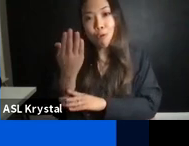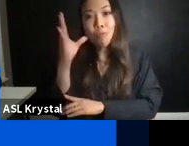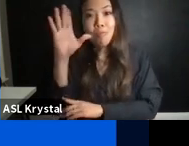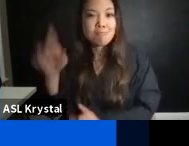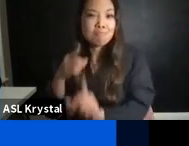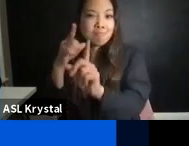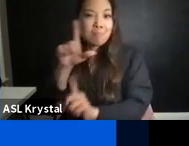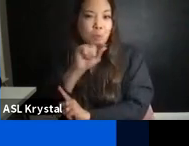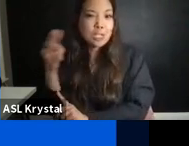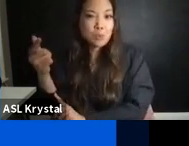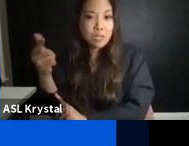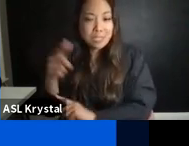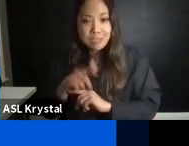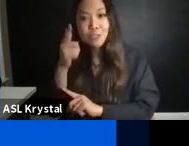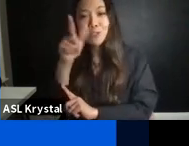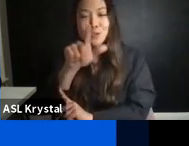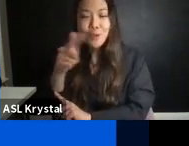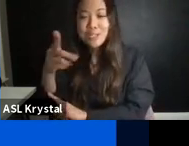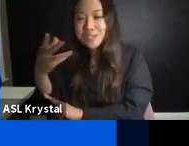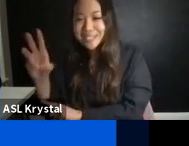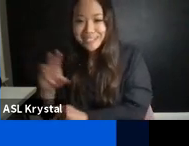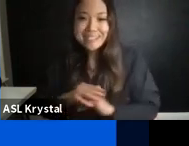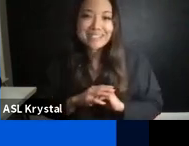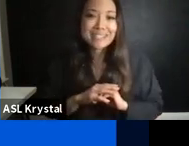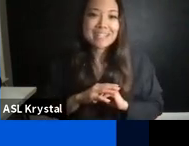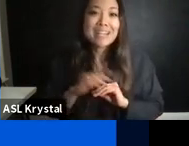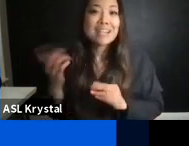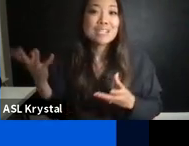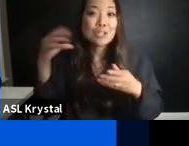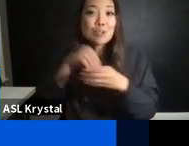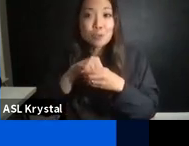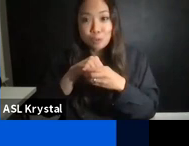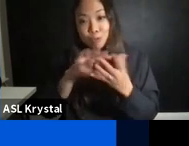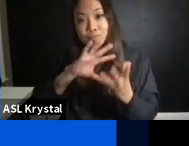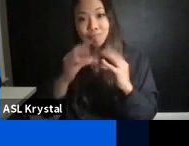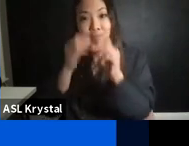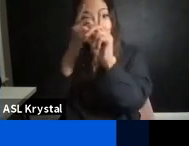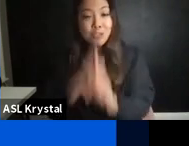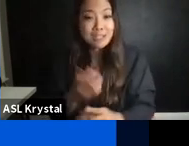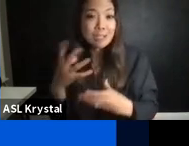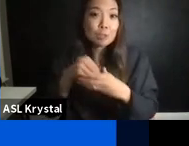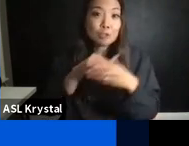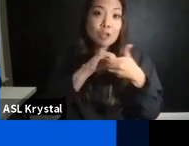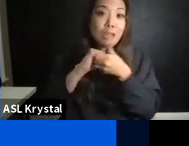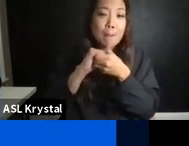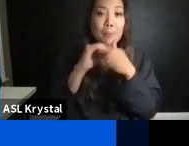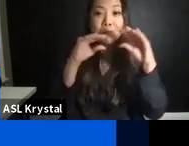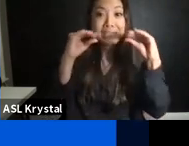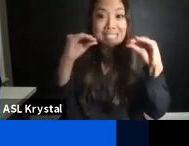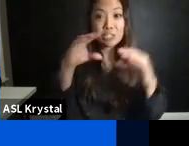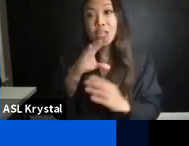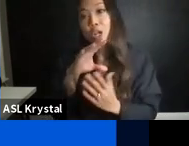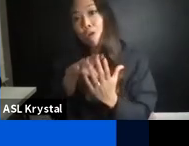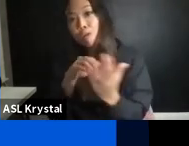offers more specific objectives including collaborative teaching and learning that integrate college career and life ready